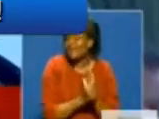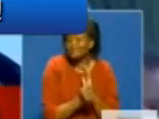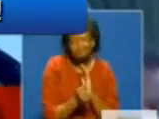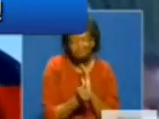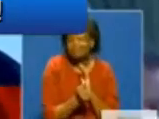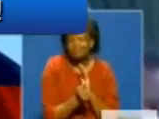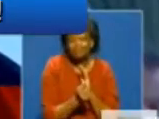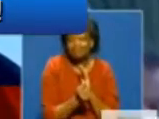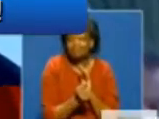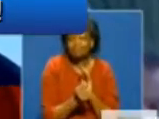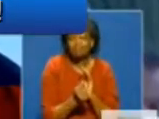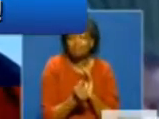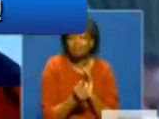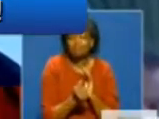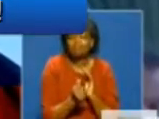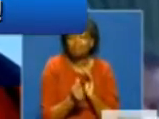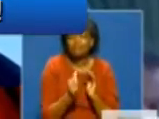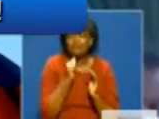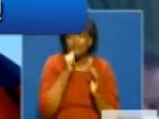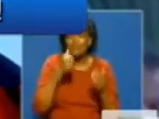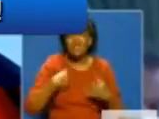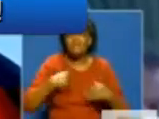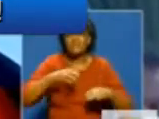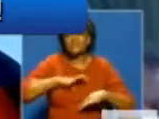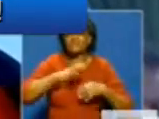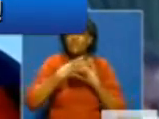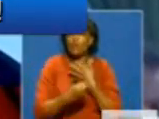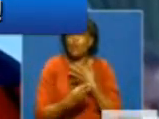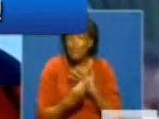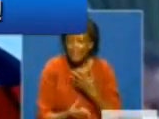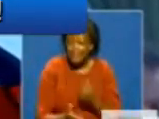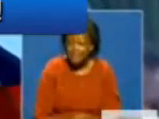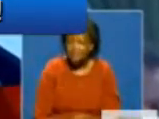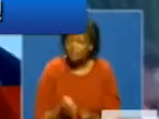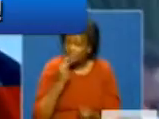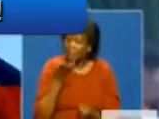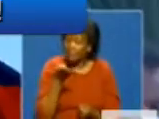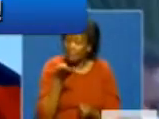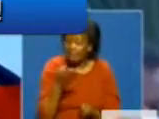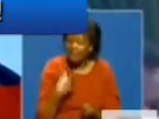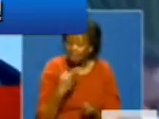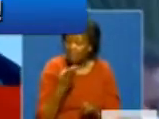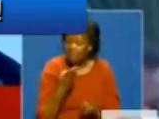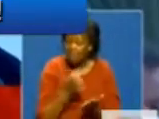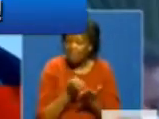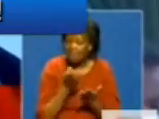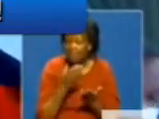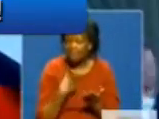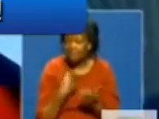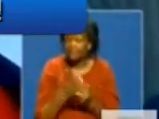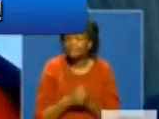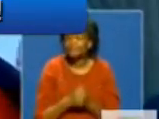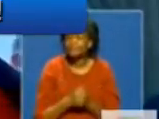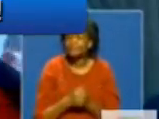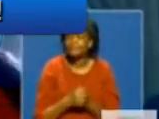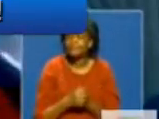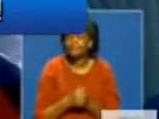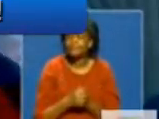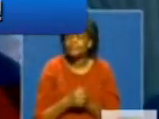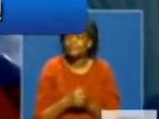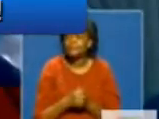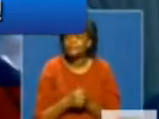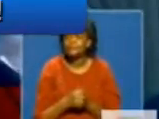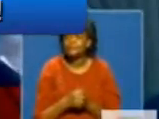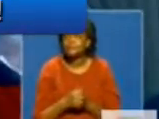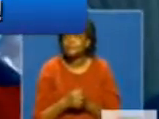copies. You will see that in volume 4 of the digest, page 1566 to 1567.